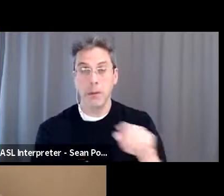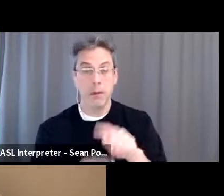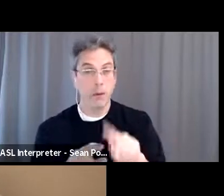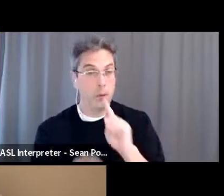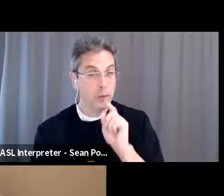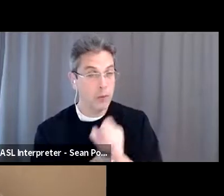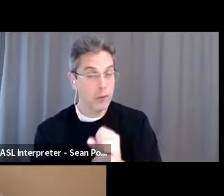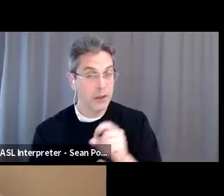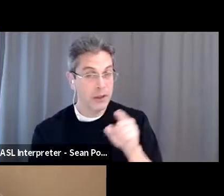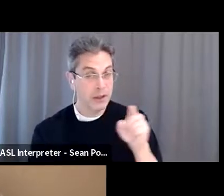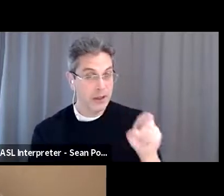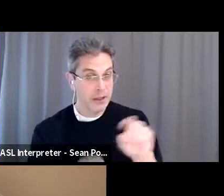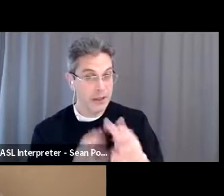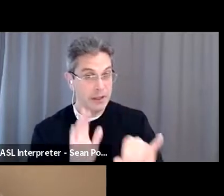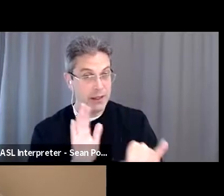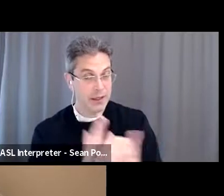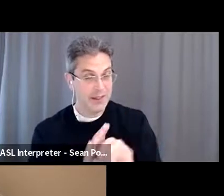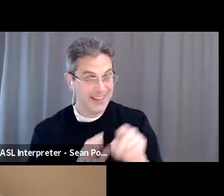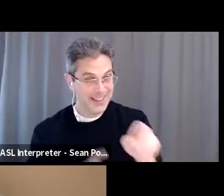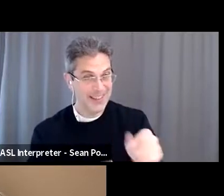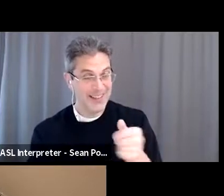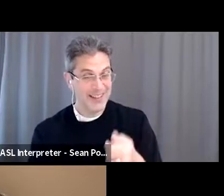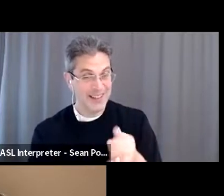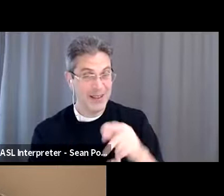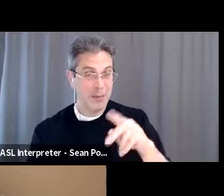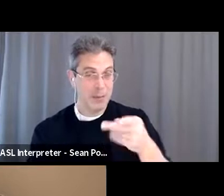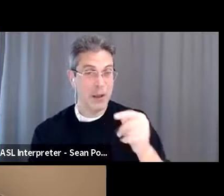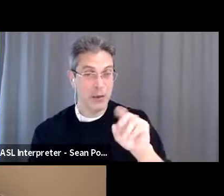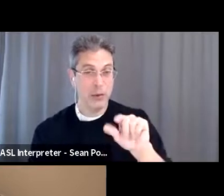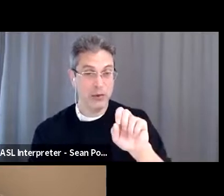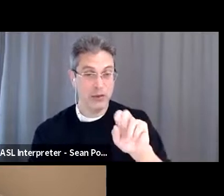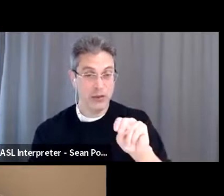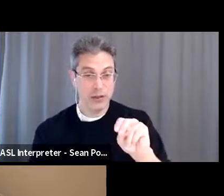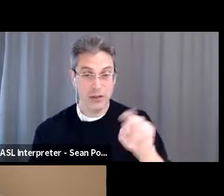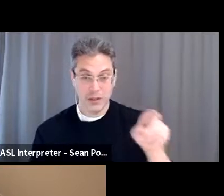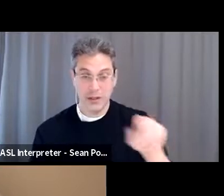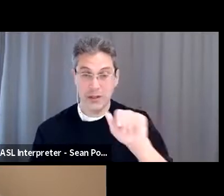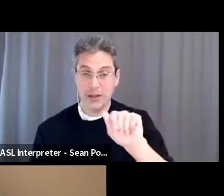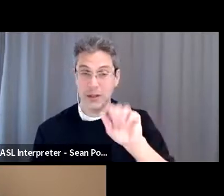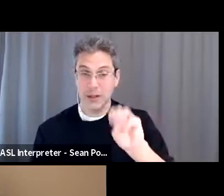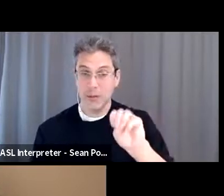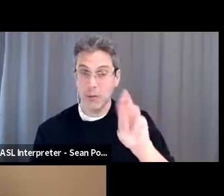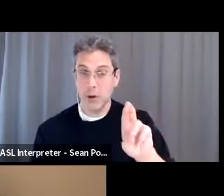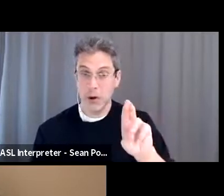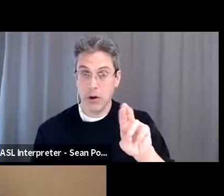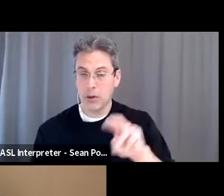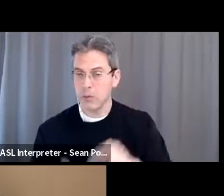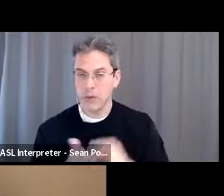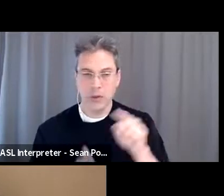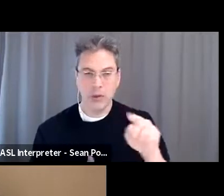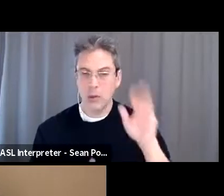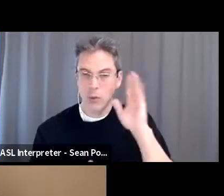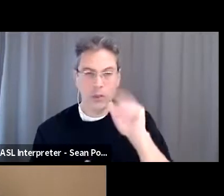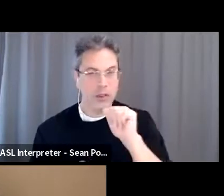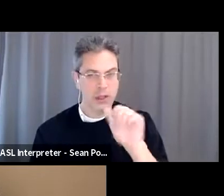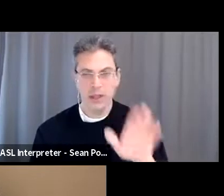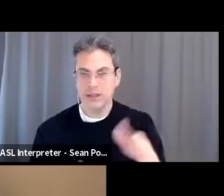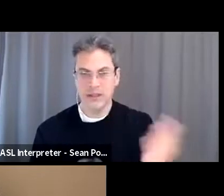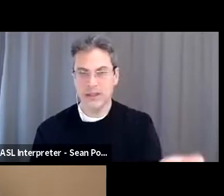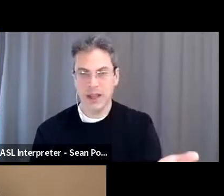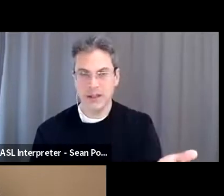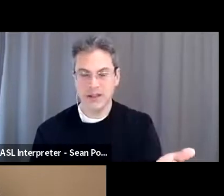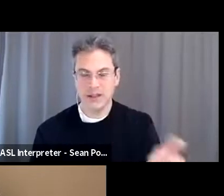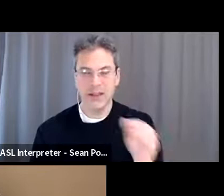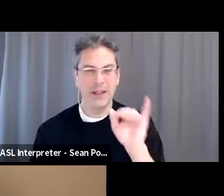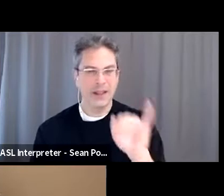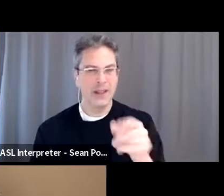resistant form of that pathogen, that if that pathogen wasn't resistant, that person wouldn't have died. And so that, for me, is the number one thing,